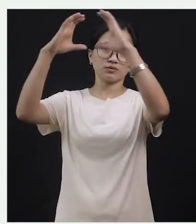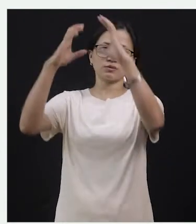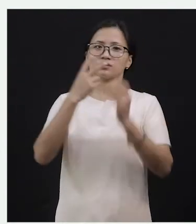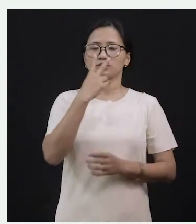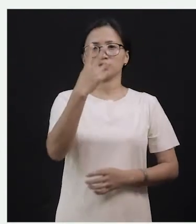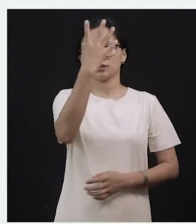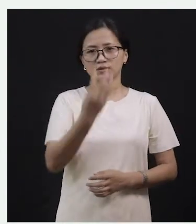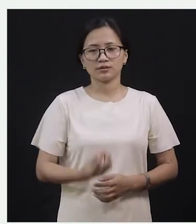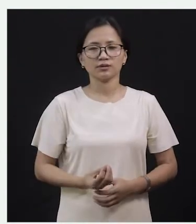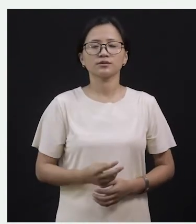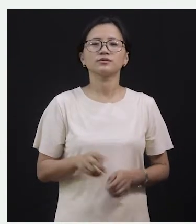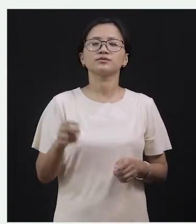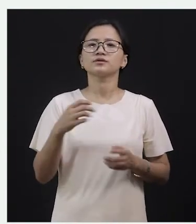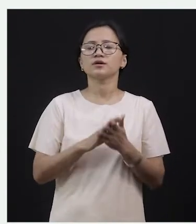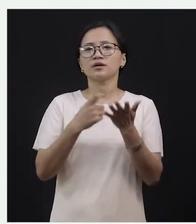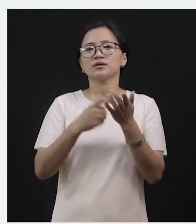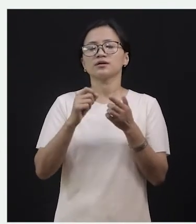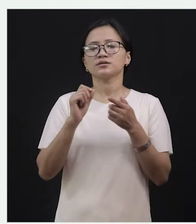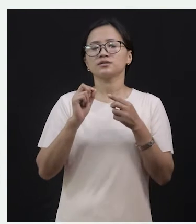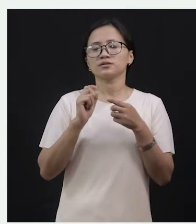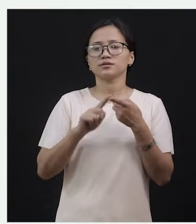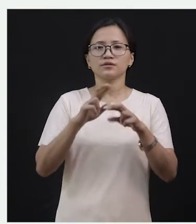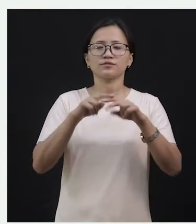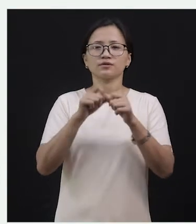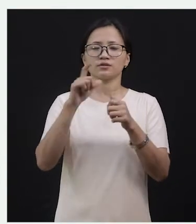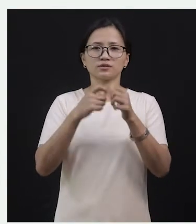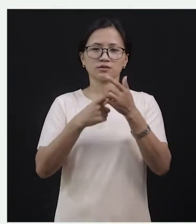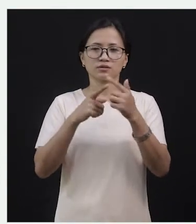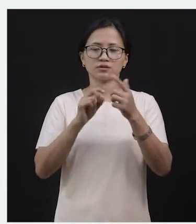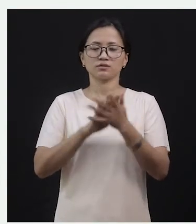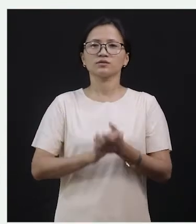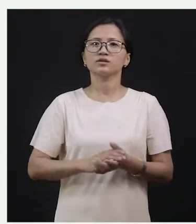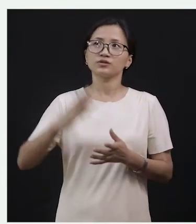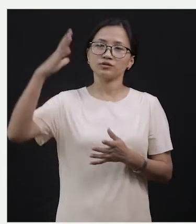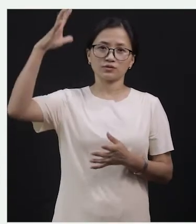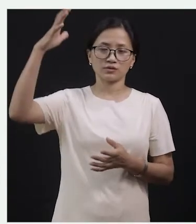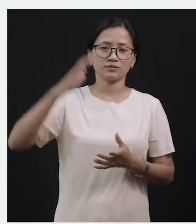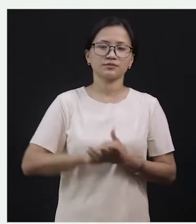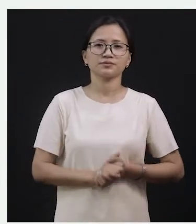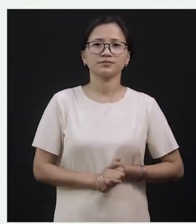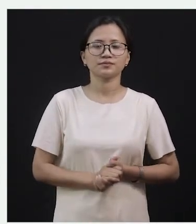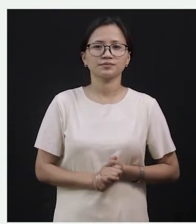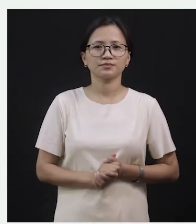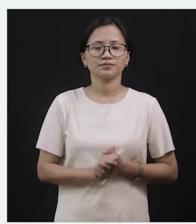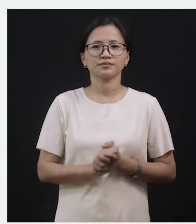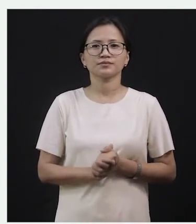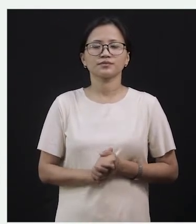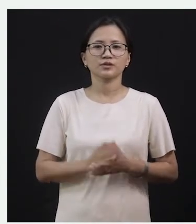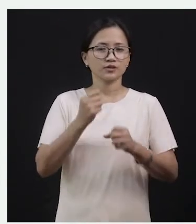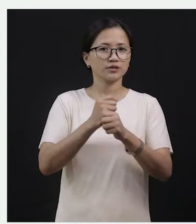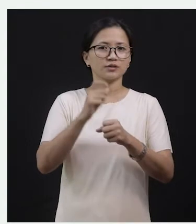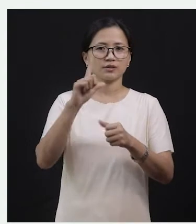night, but it is only the reflection of the sunlight. Okay, and then we have galaxy.